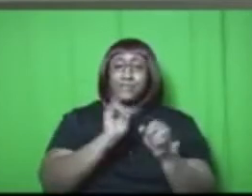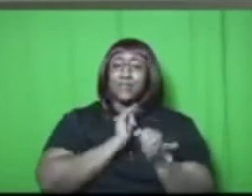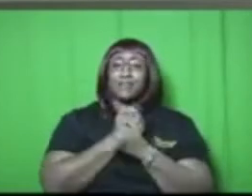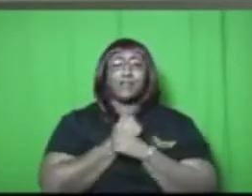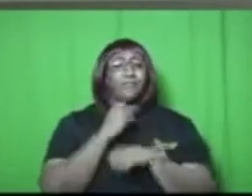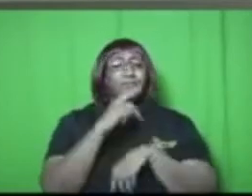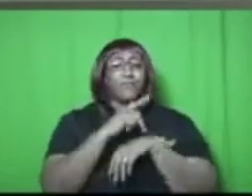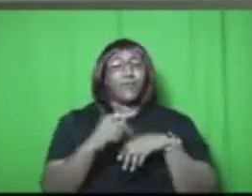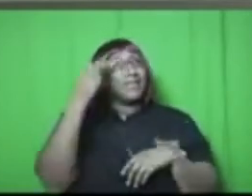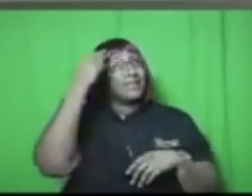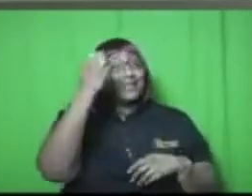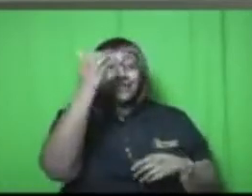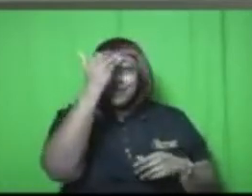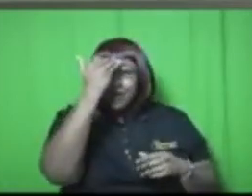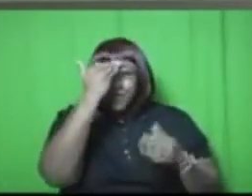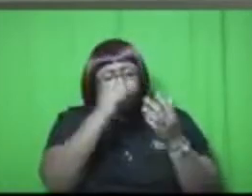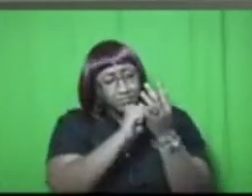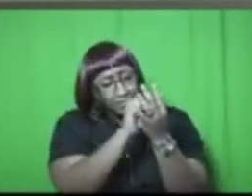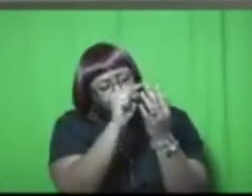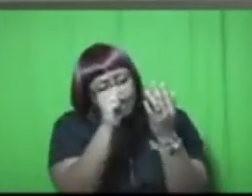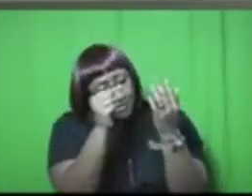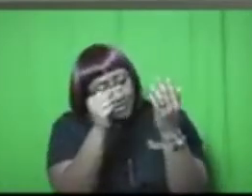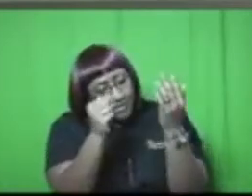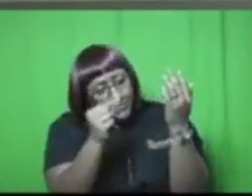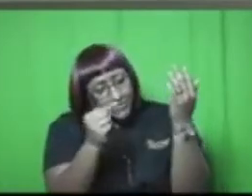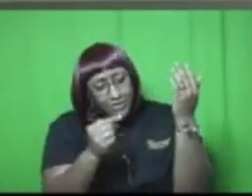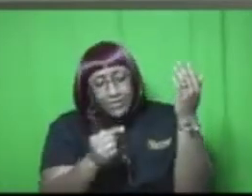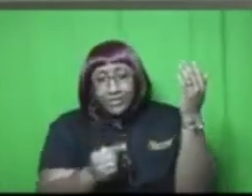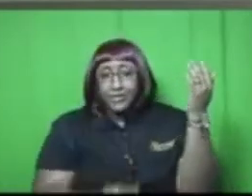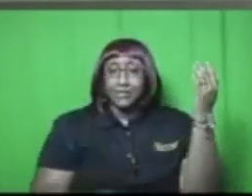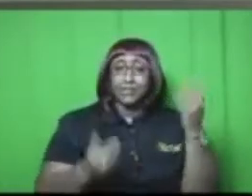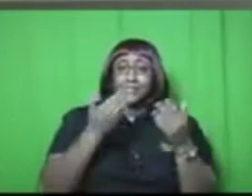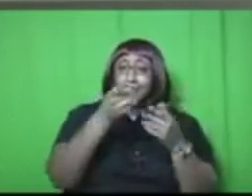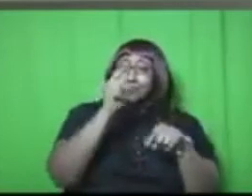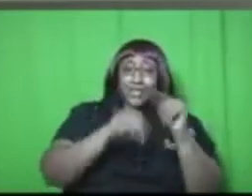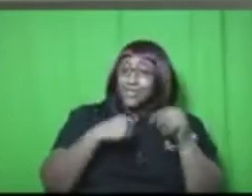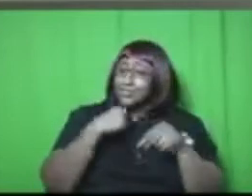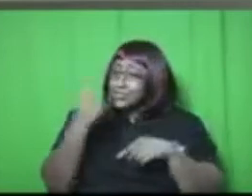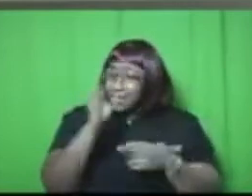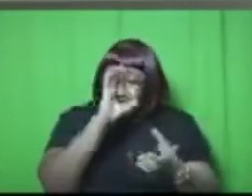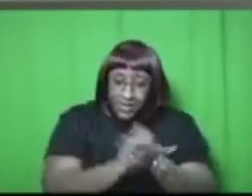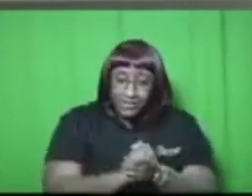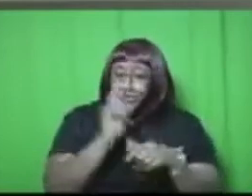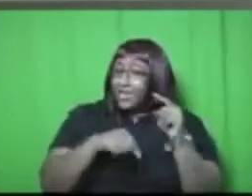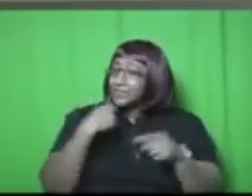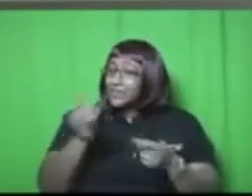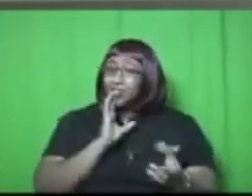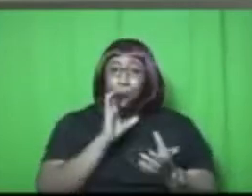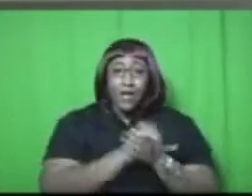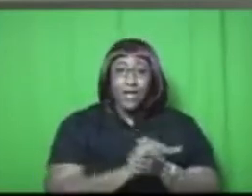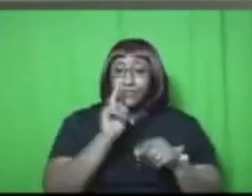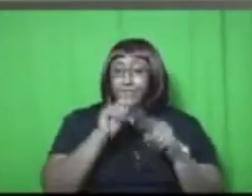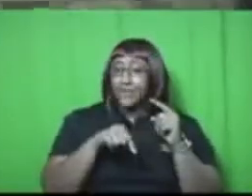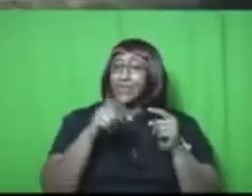where he knows what you're going through. Yes, sir. Yes, sir. He knows stuff you can't tell your husband, you can't tell your wife.